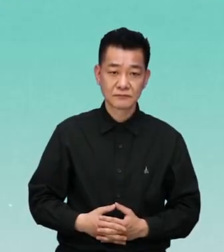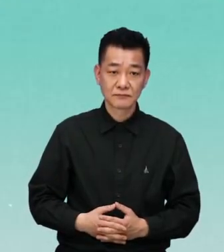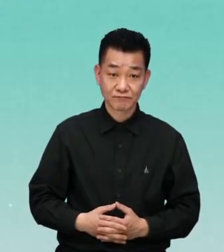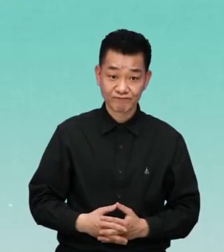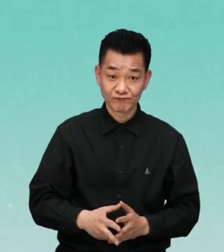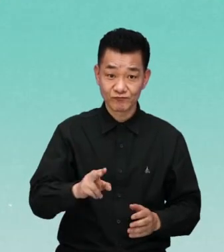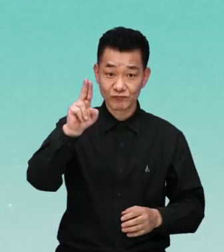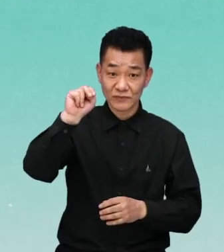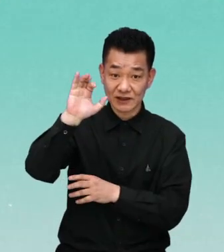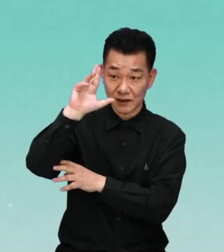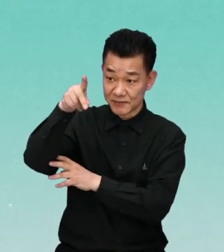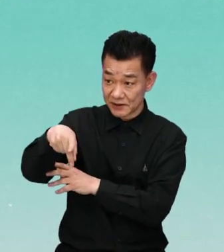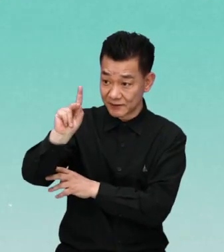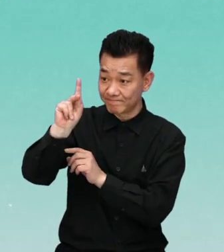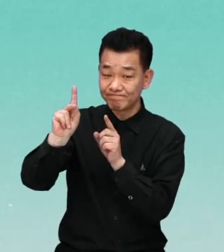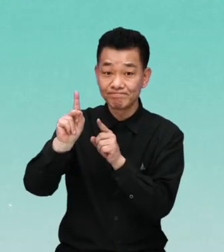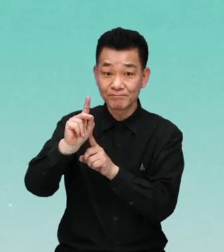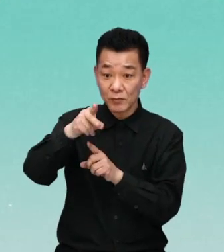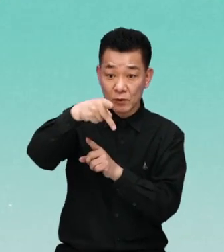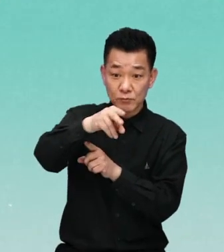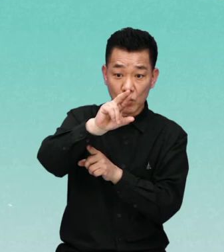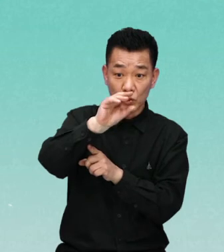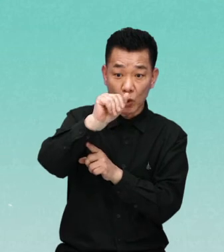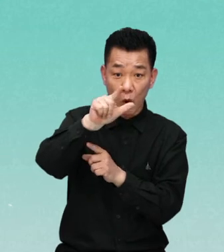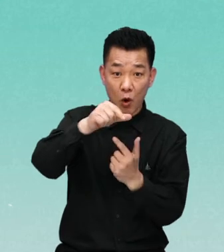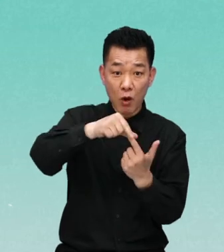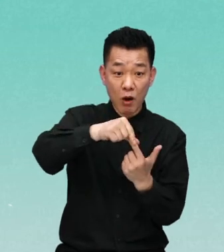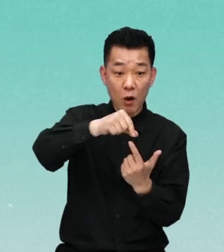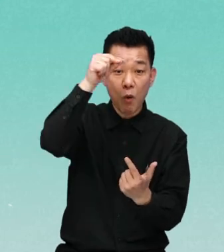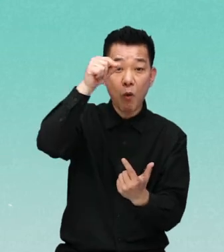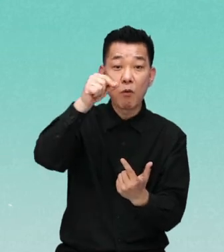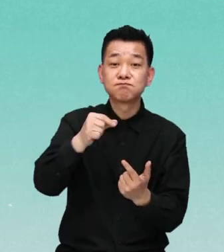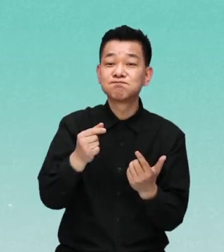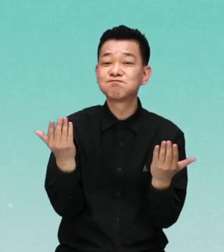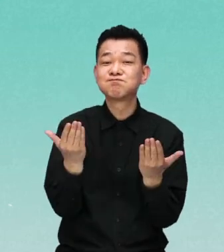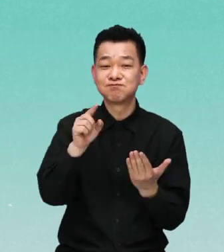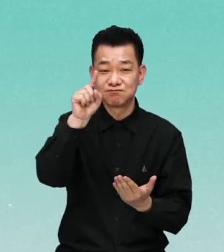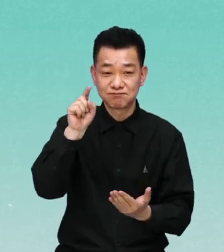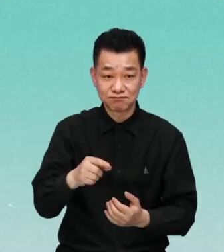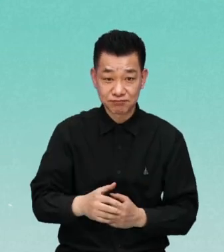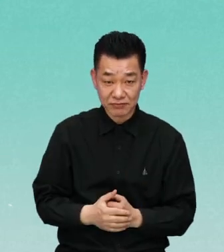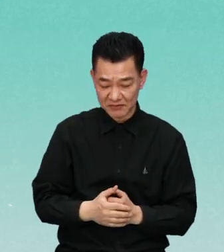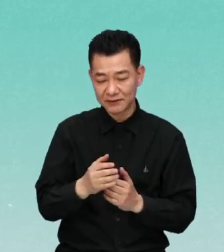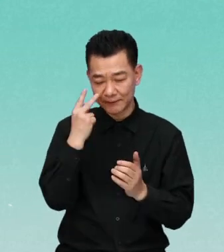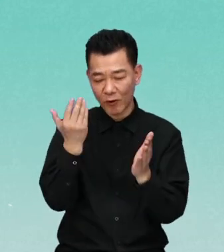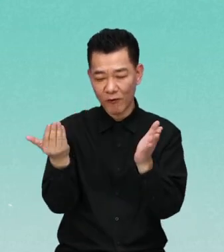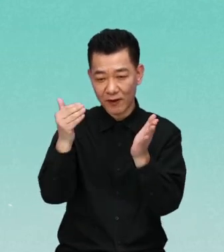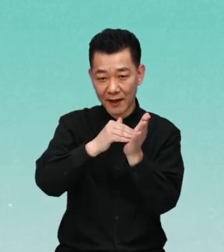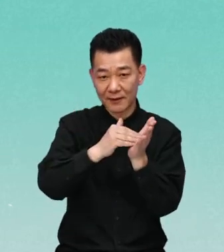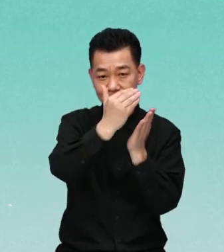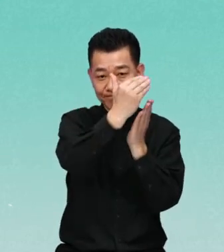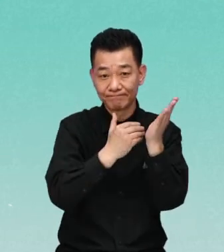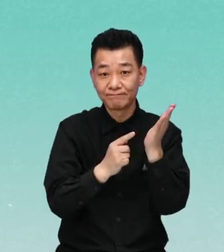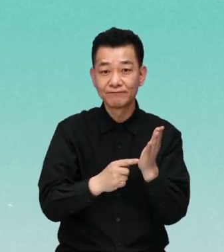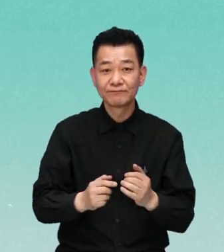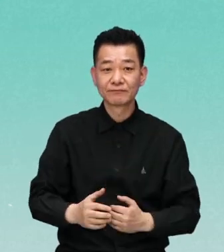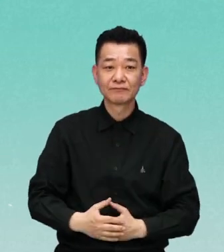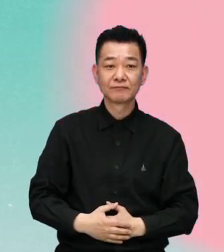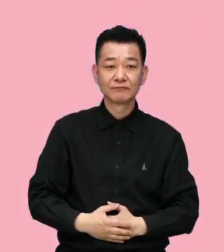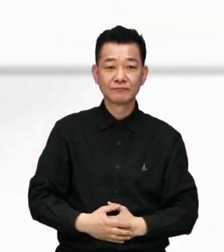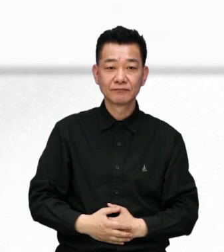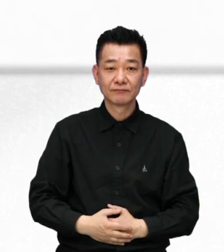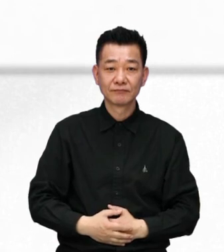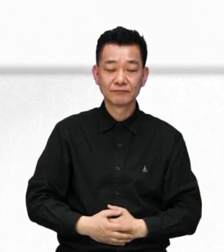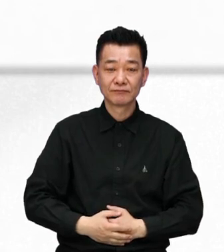What is the optional protocol to the UN Convention on the Rights of Persons with Disabilities? Let's summarize what we have learned.